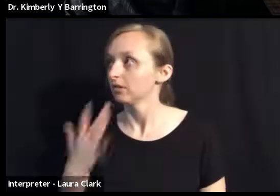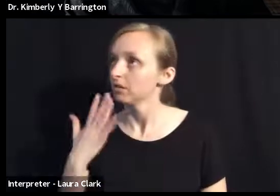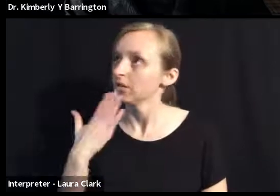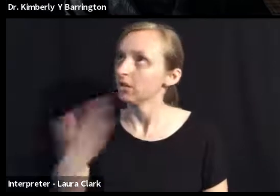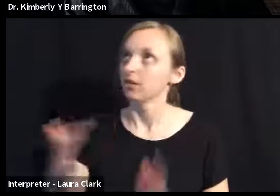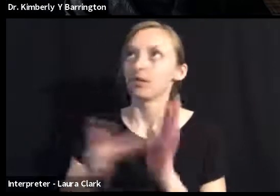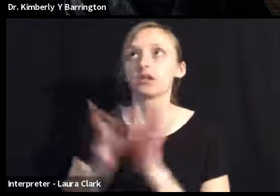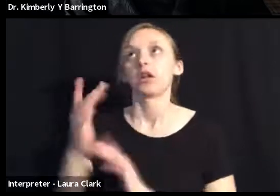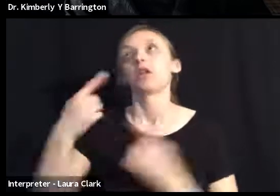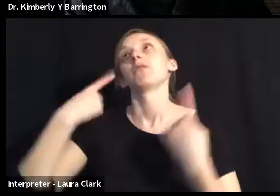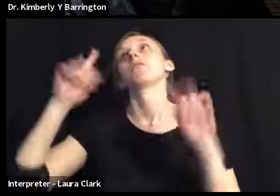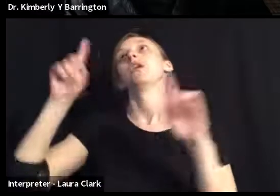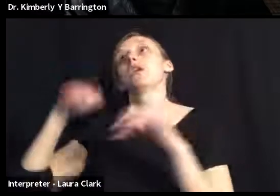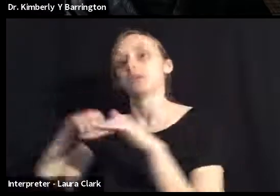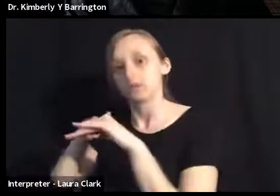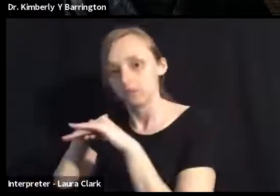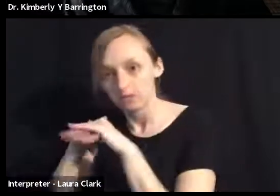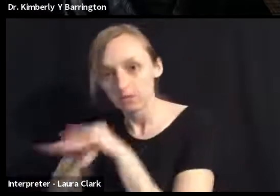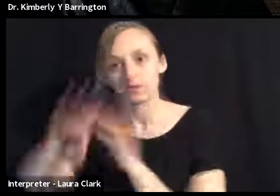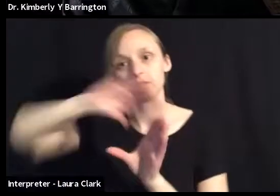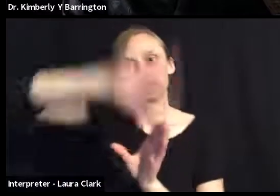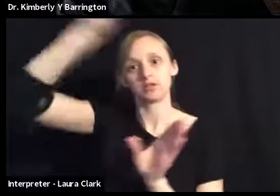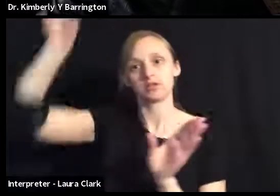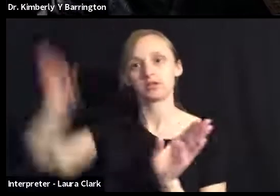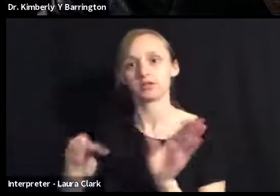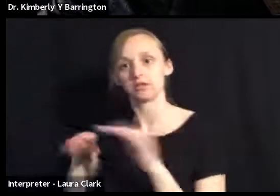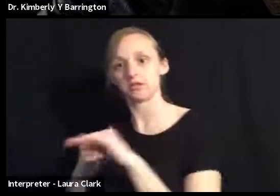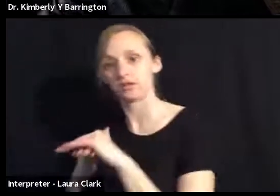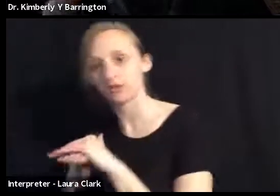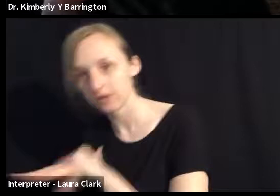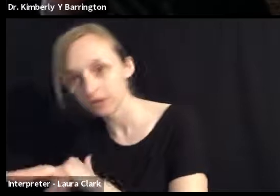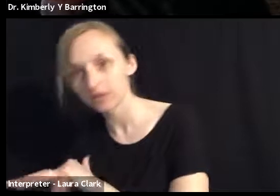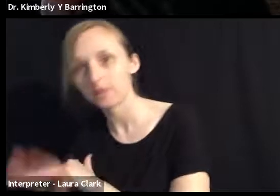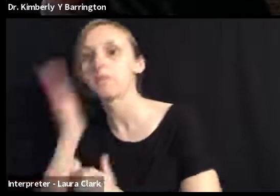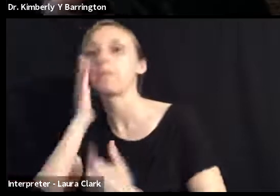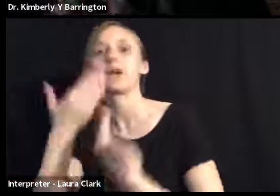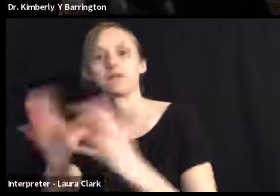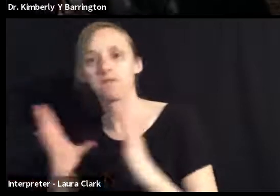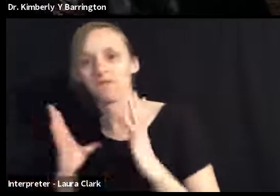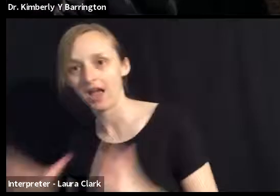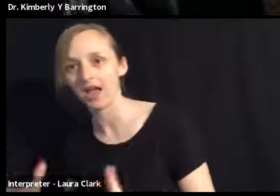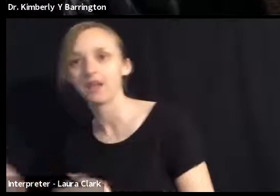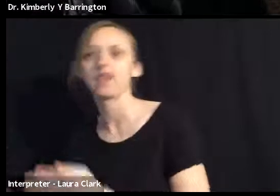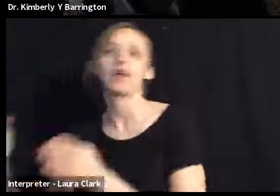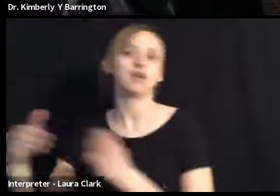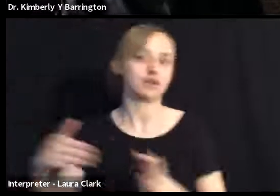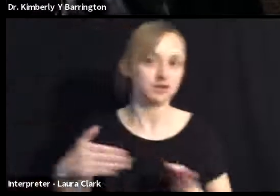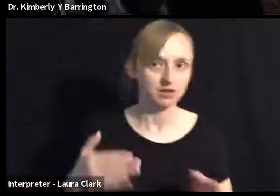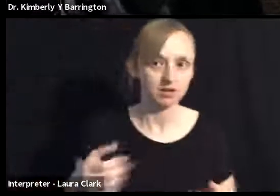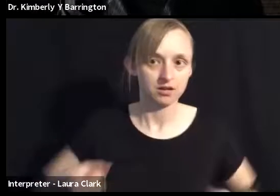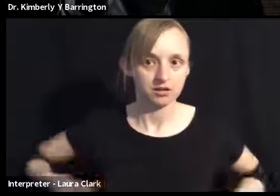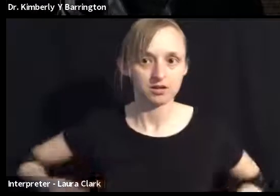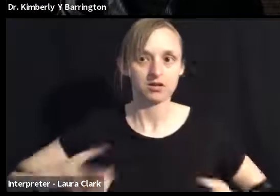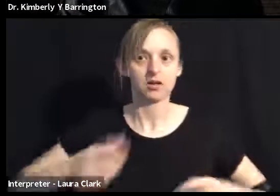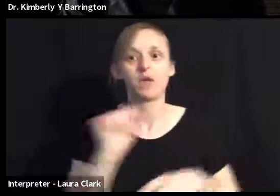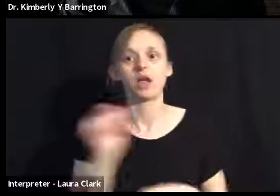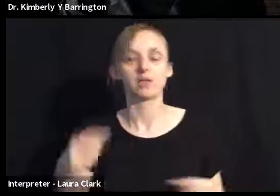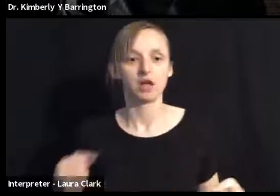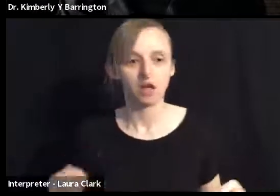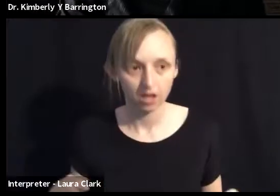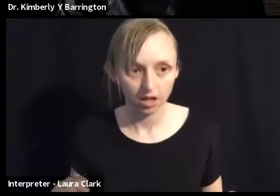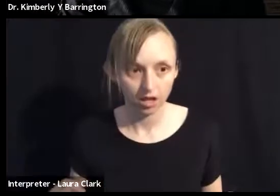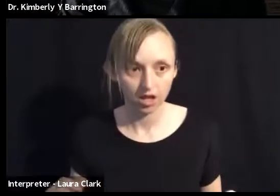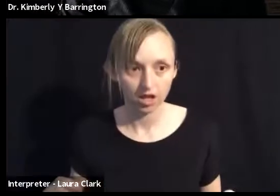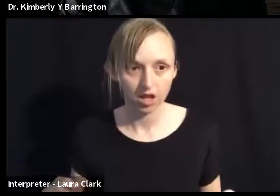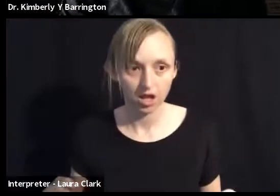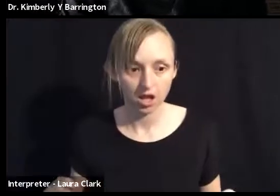was so excited. But then I got to the restroom. I was like, oh my God. And that was my first breakdown that